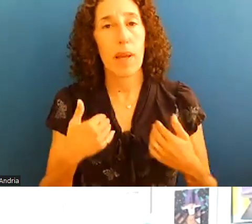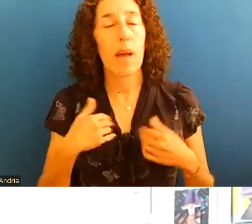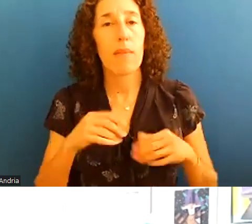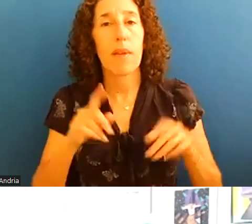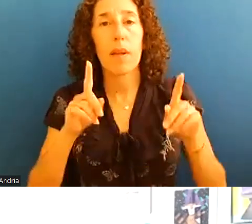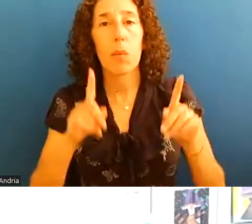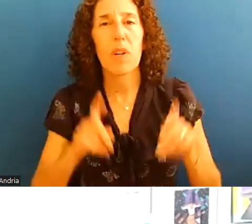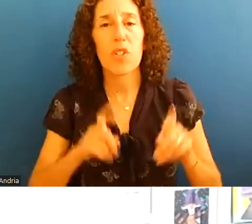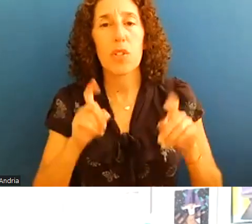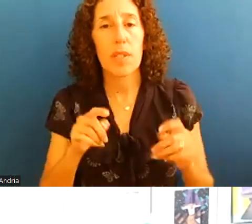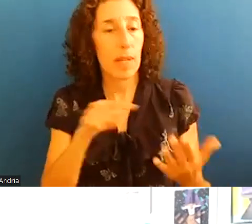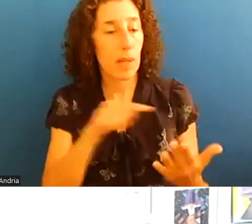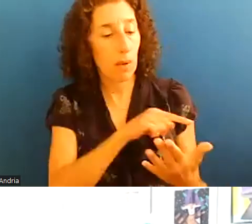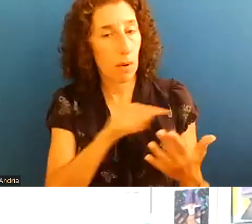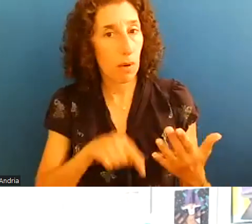it is very